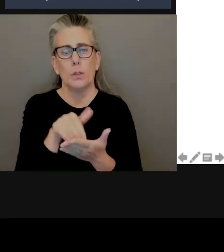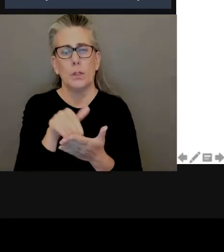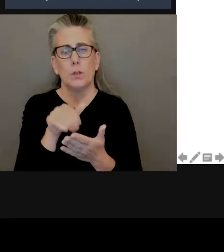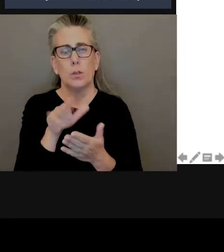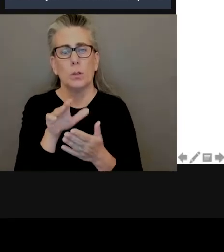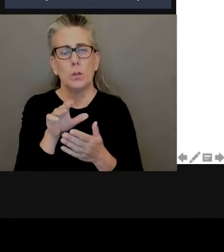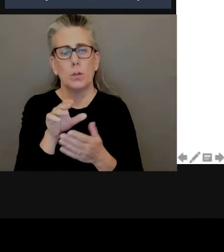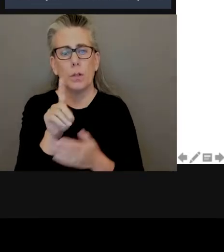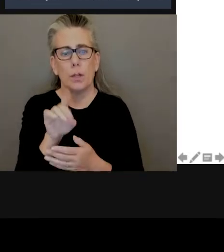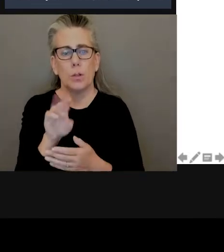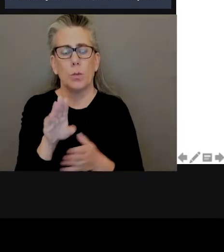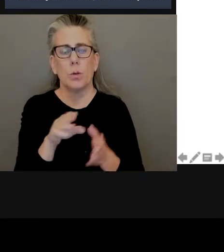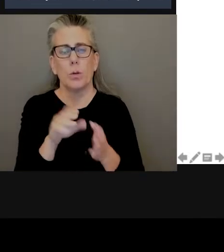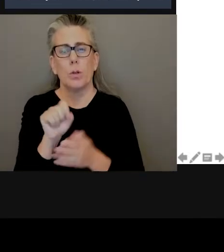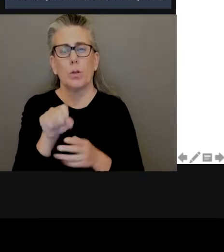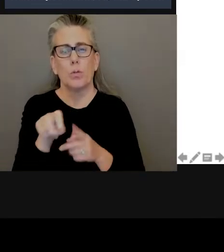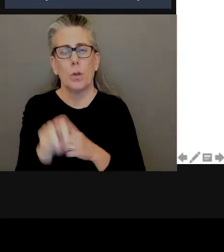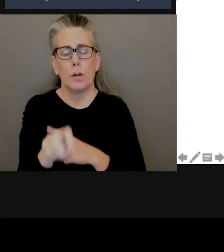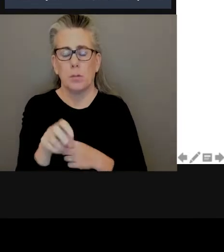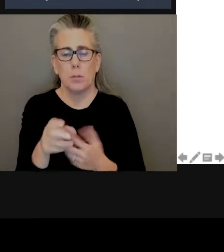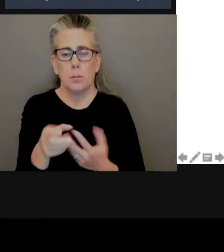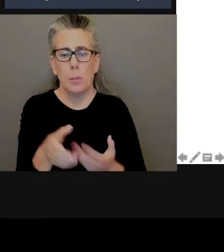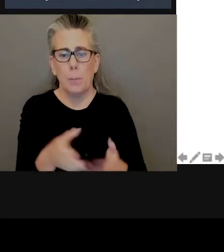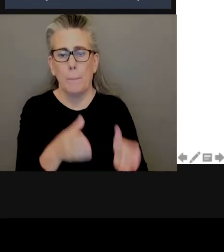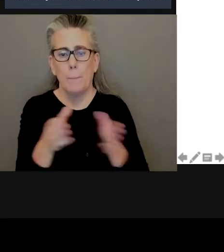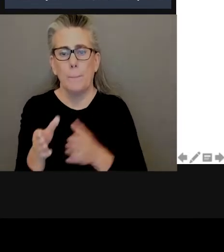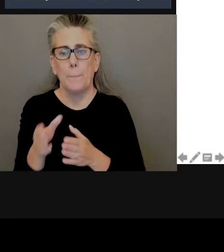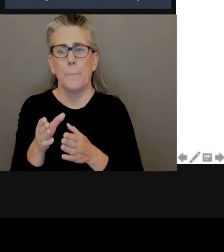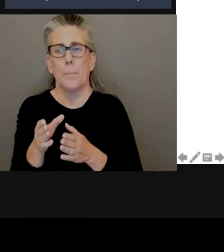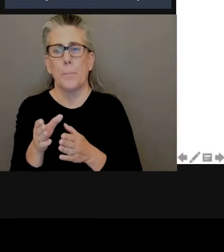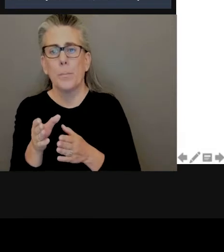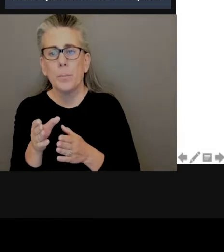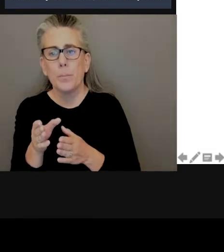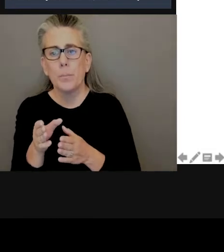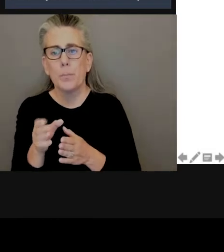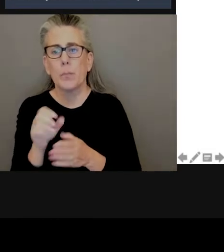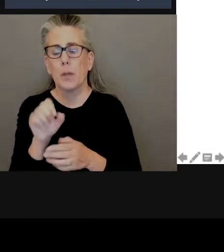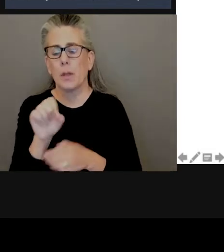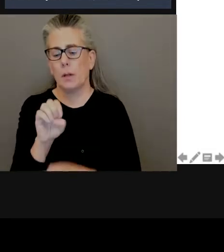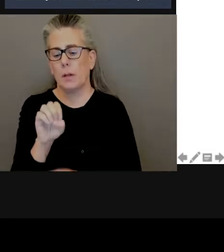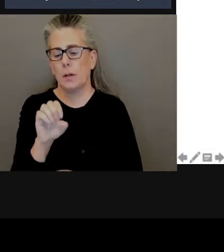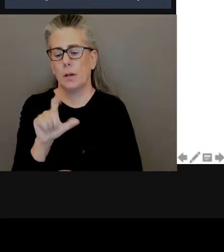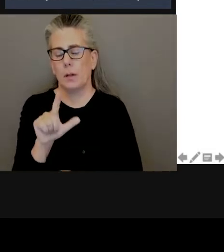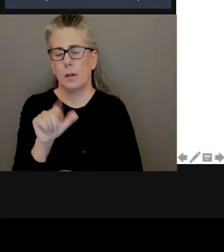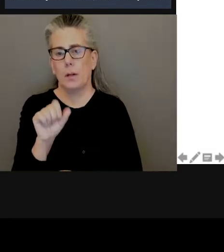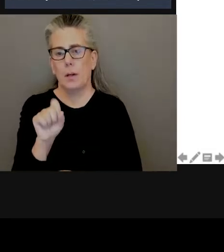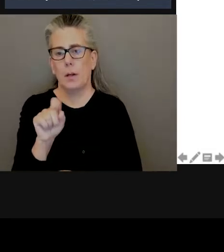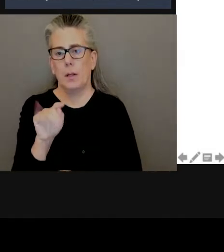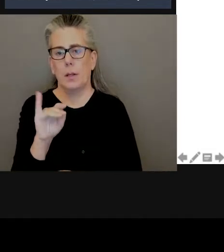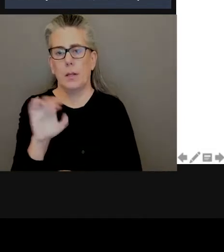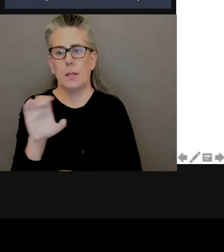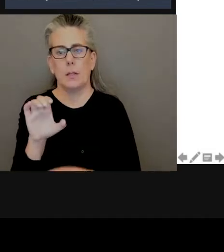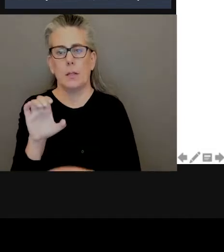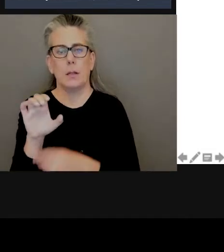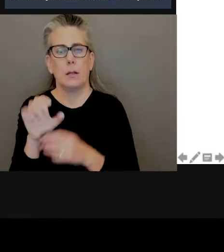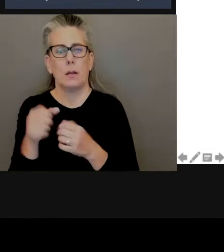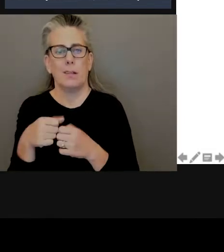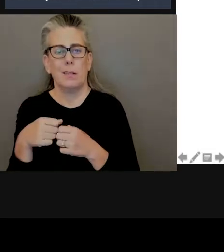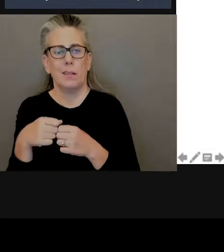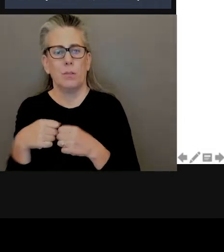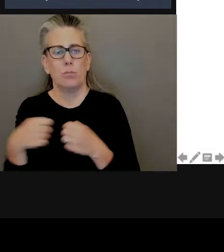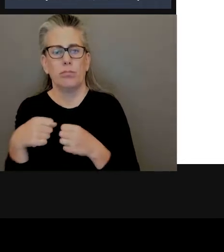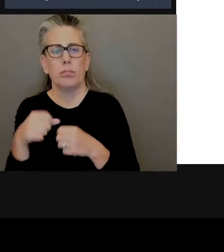53 resolves the domain name to the Elastic Load Balancer, which basically manages the traffic to your